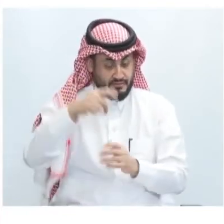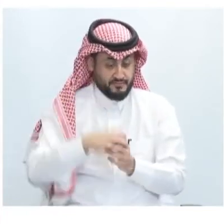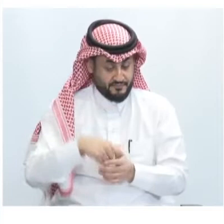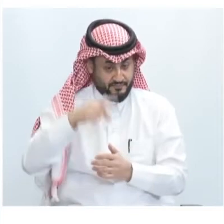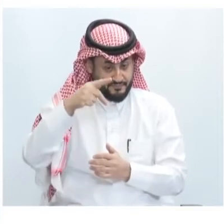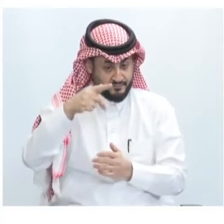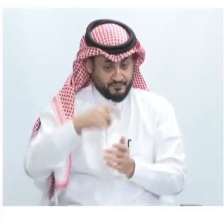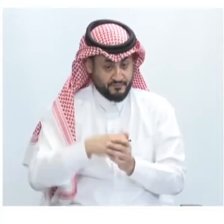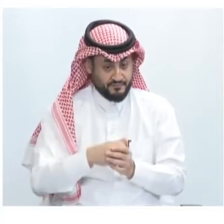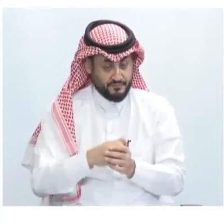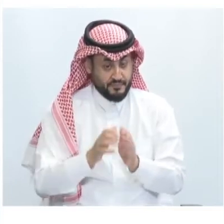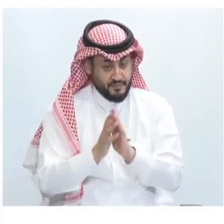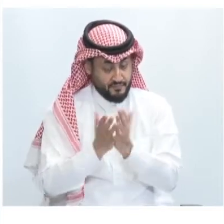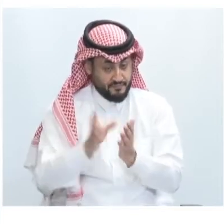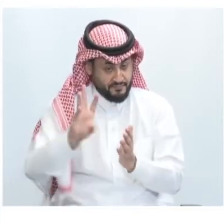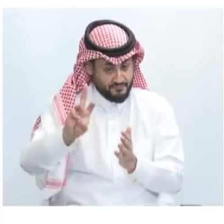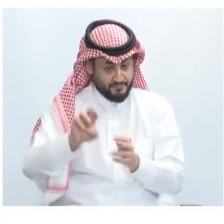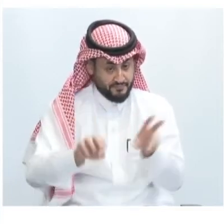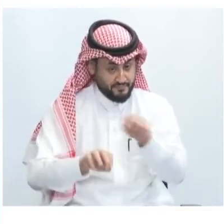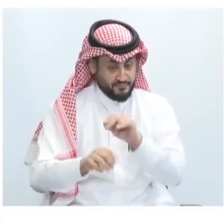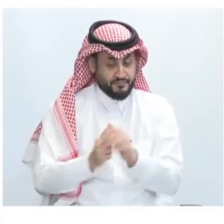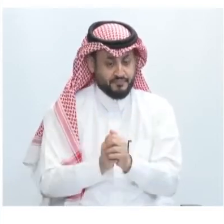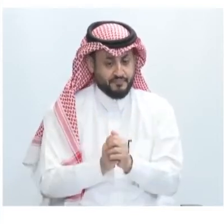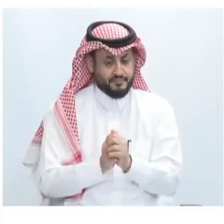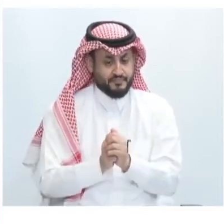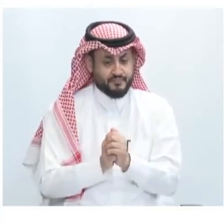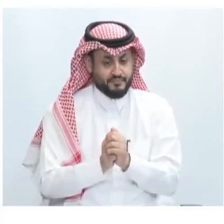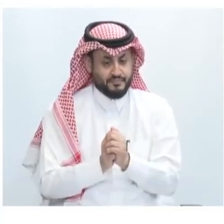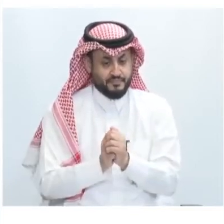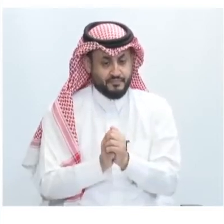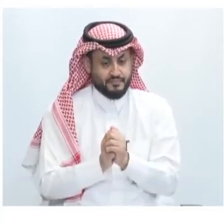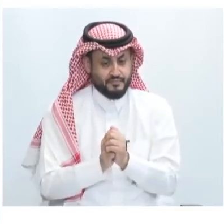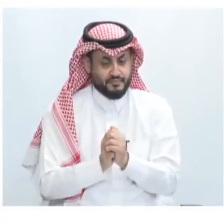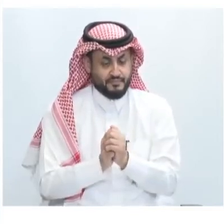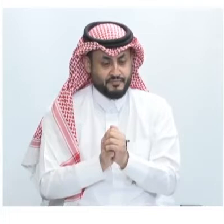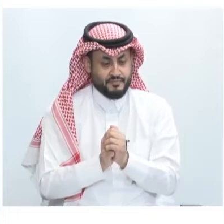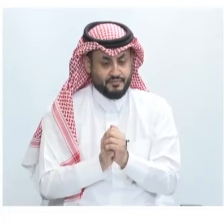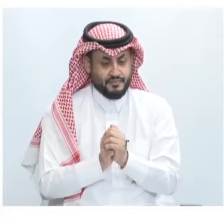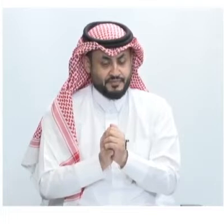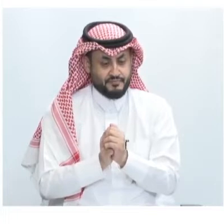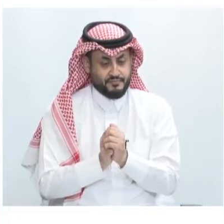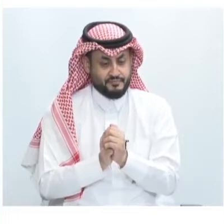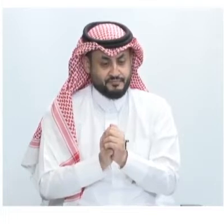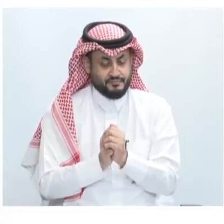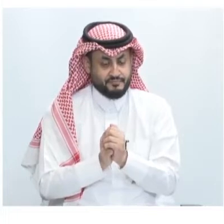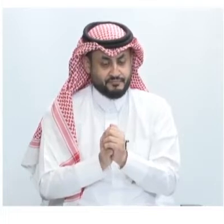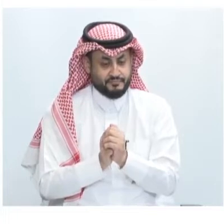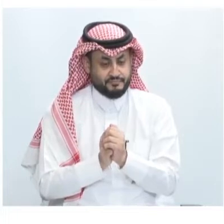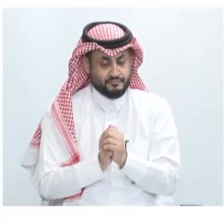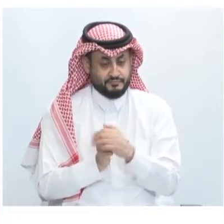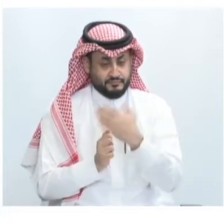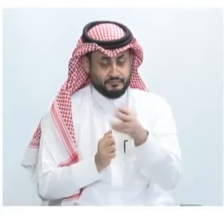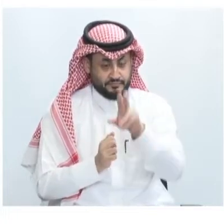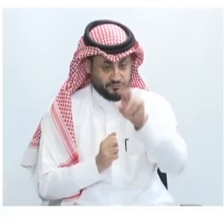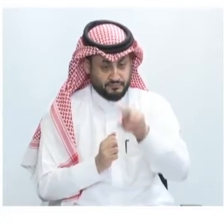P, the same page, page 60, okay, goal 16, number two. Okay, so let's trace